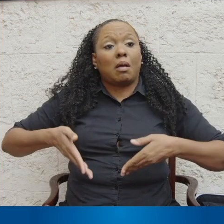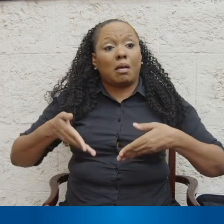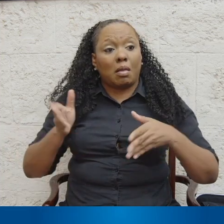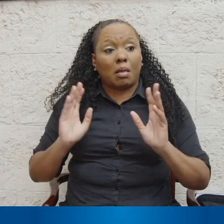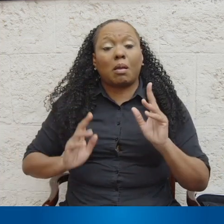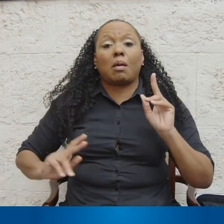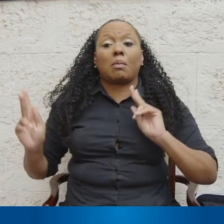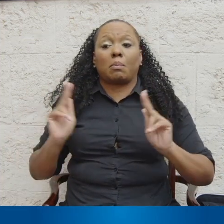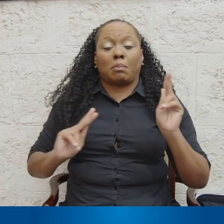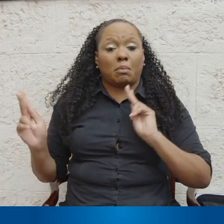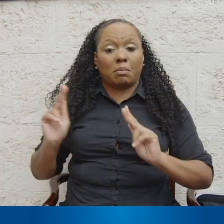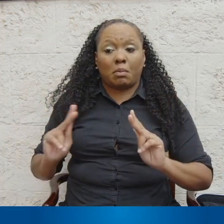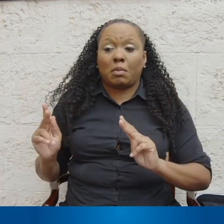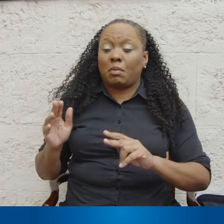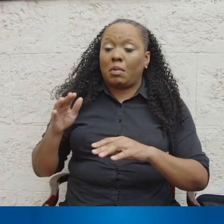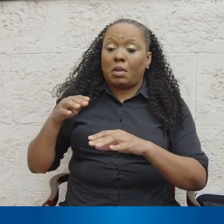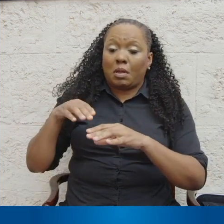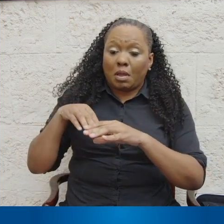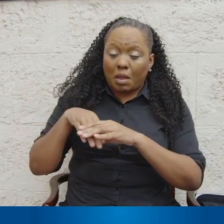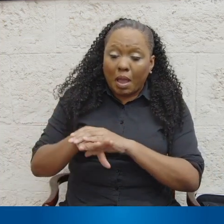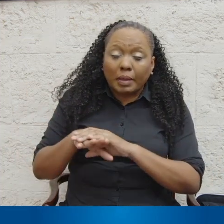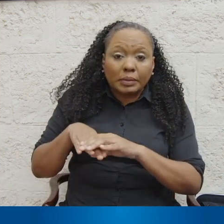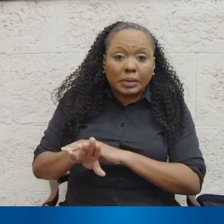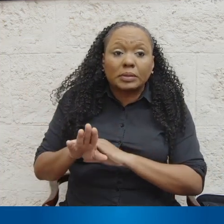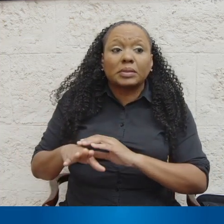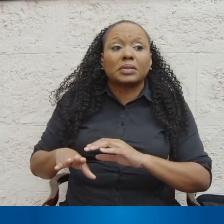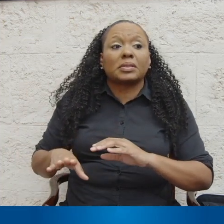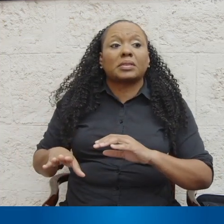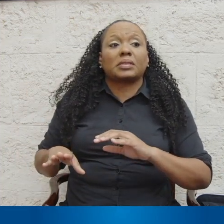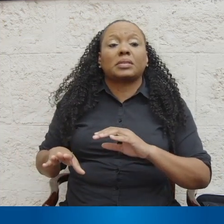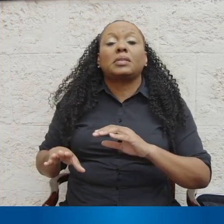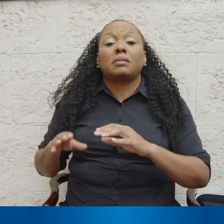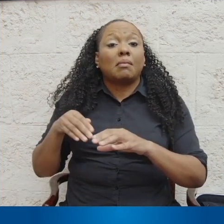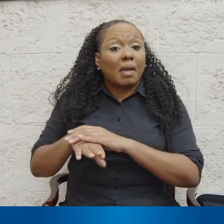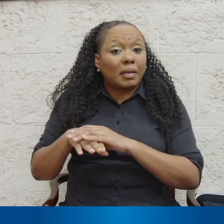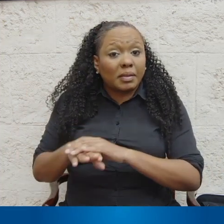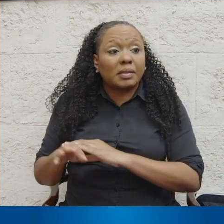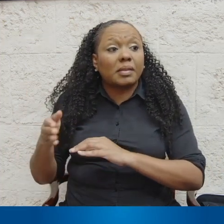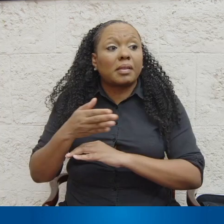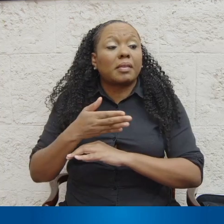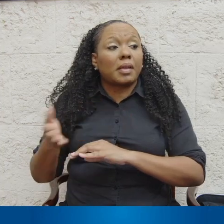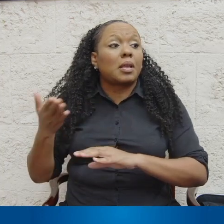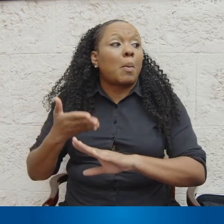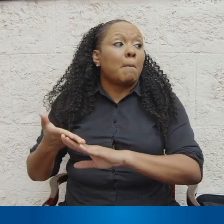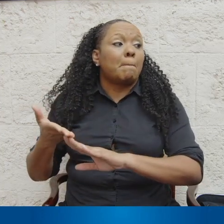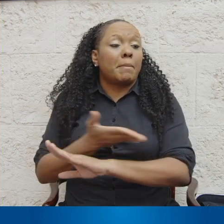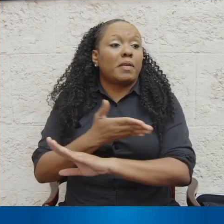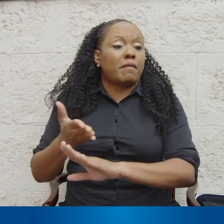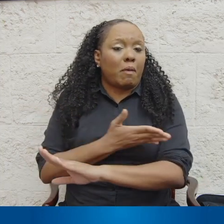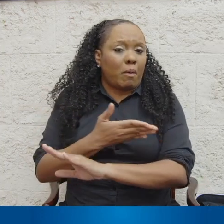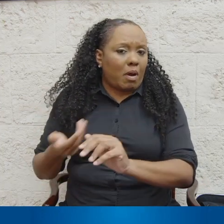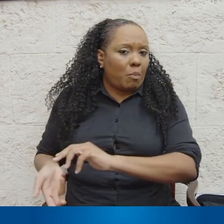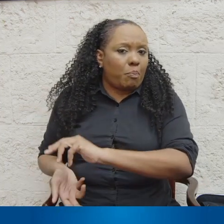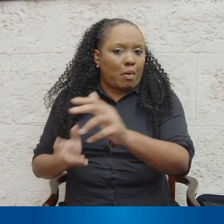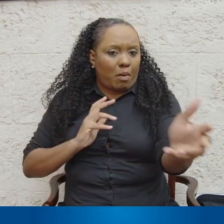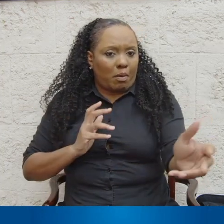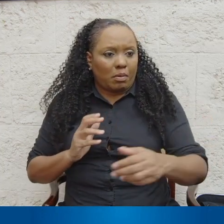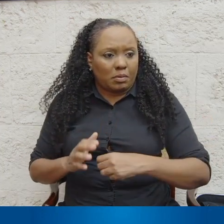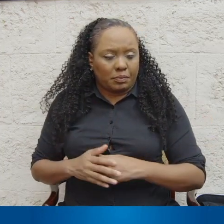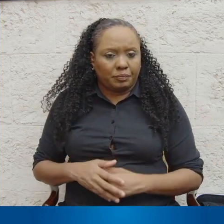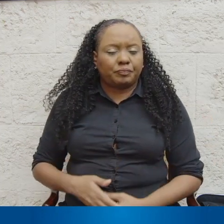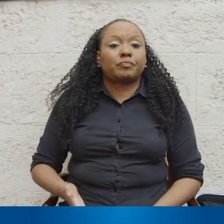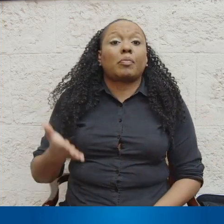to be able to access implements in advance of a disaster, because we all know that a stitch in